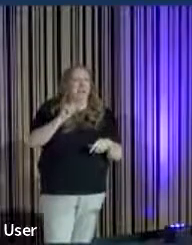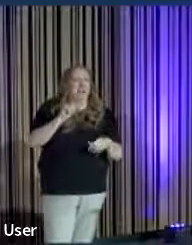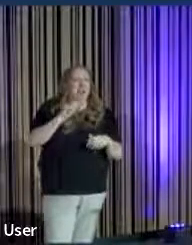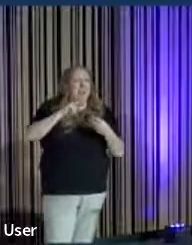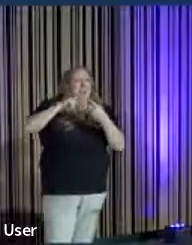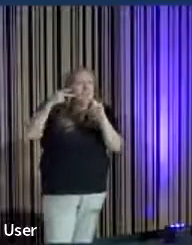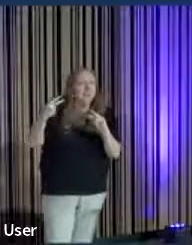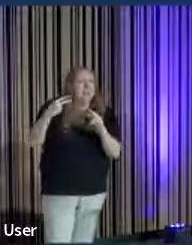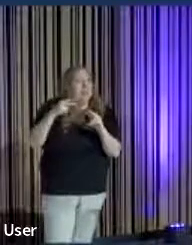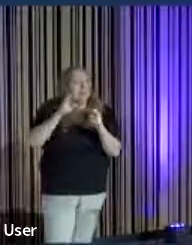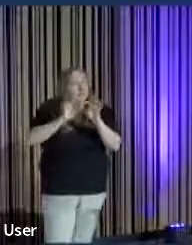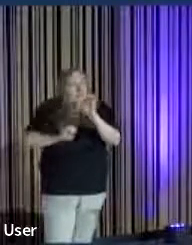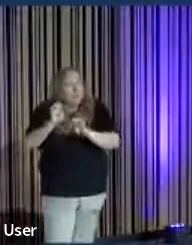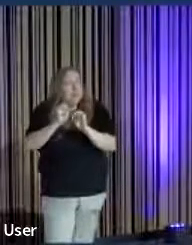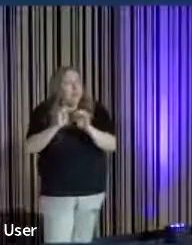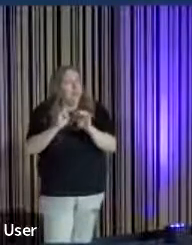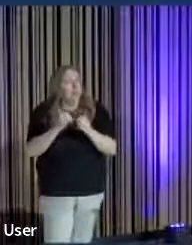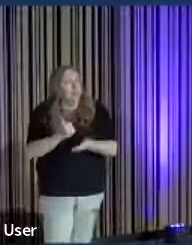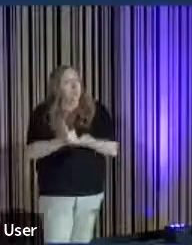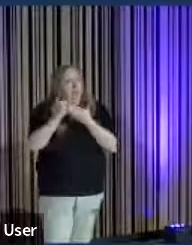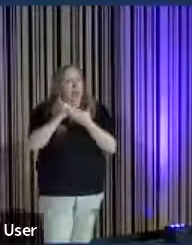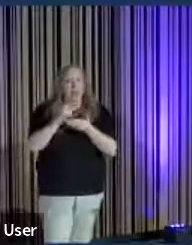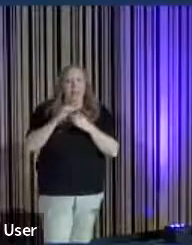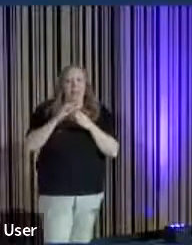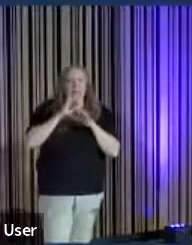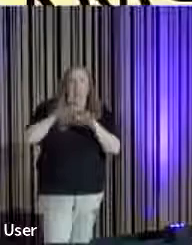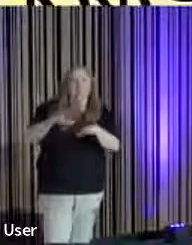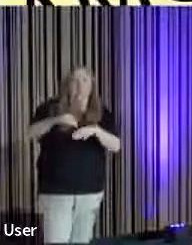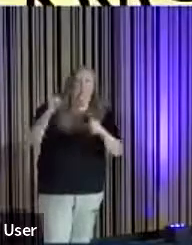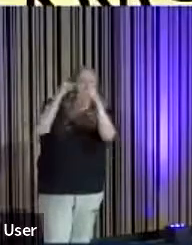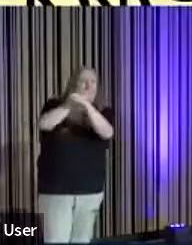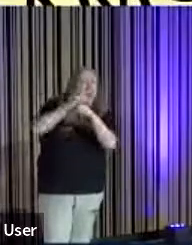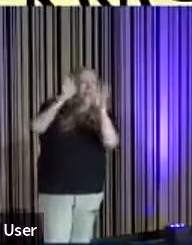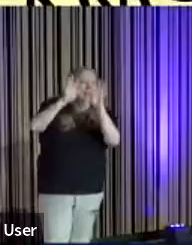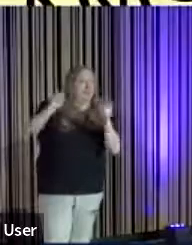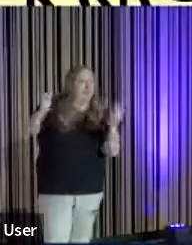microbiome to help in the fight against climate change.